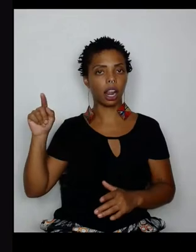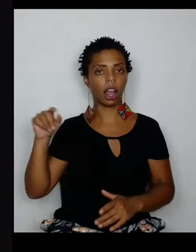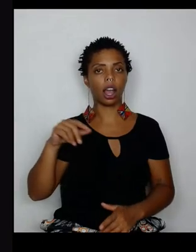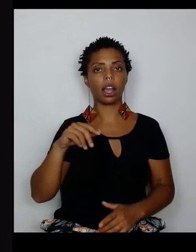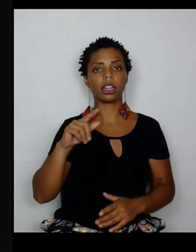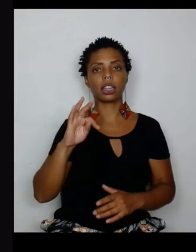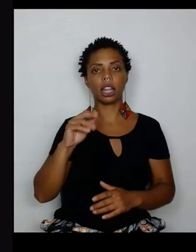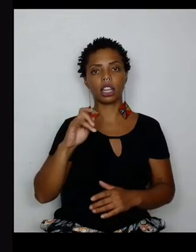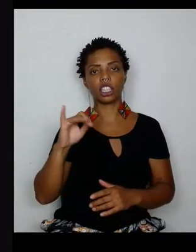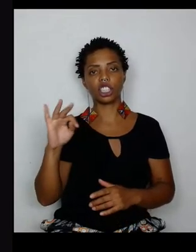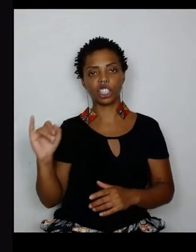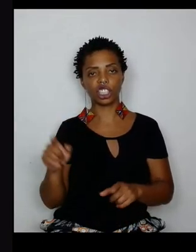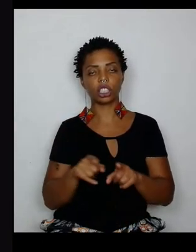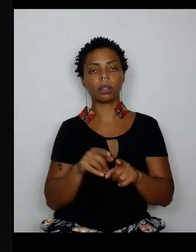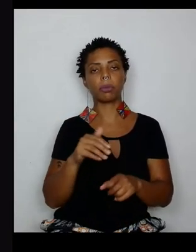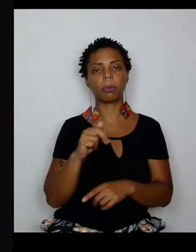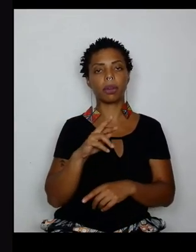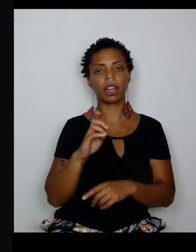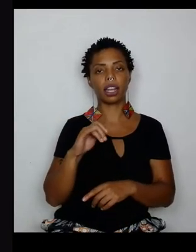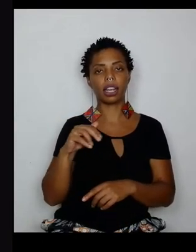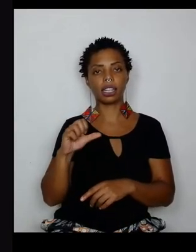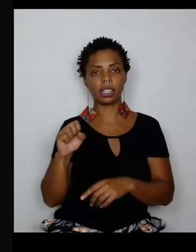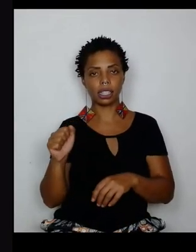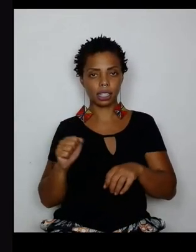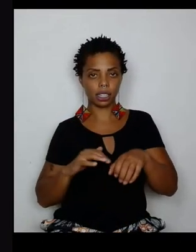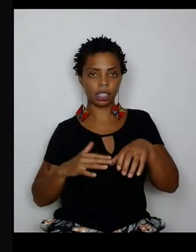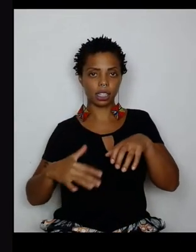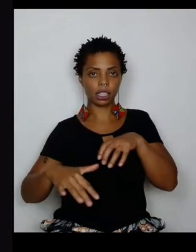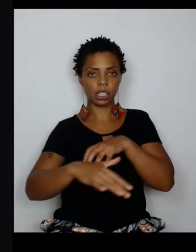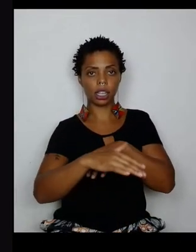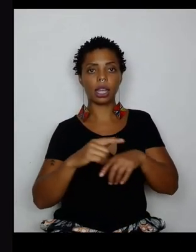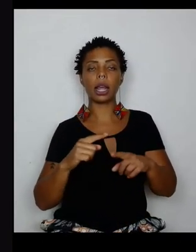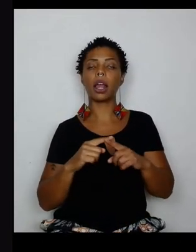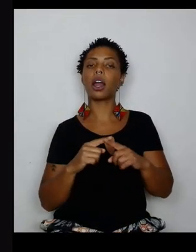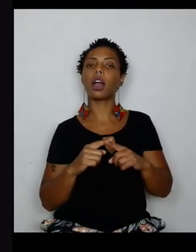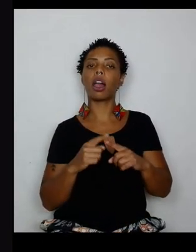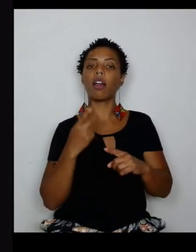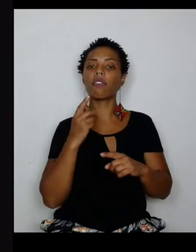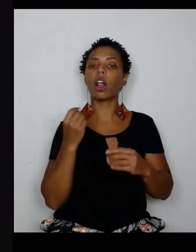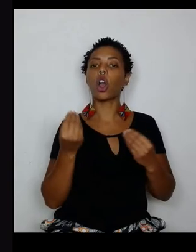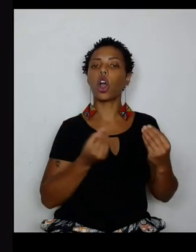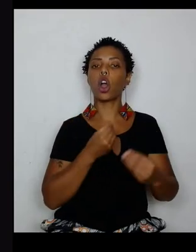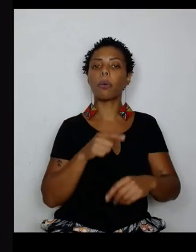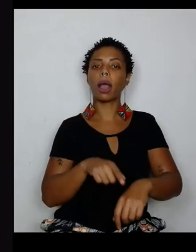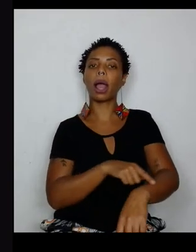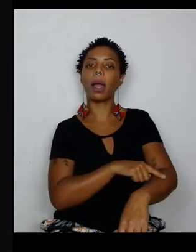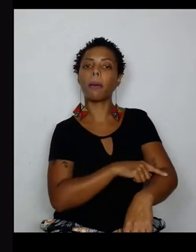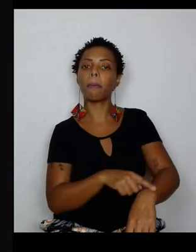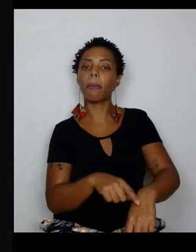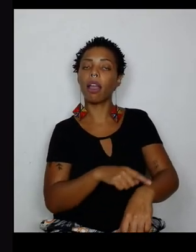consider how skin is differently articulated in his artistic evolution